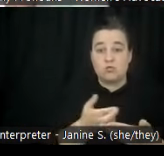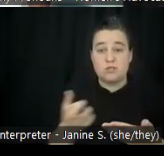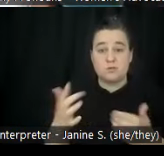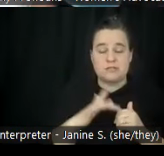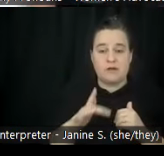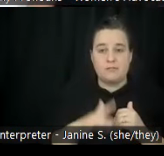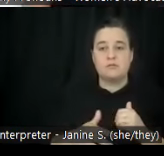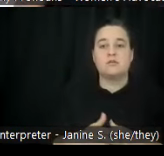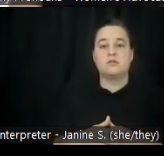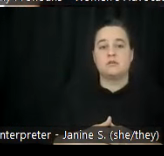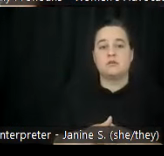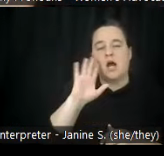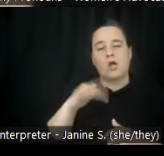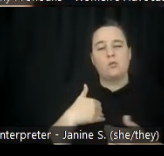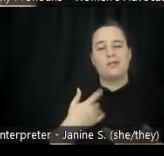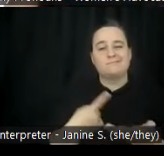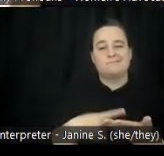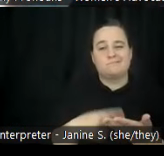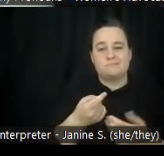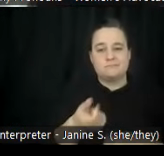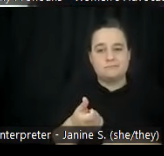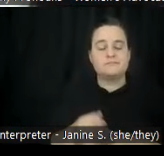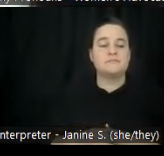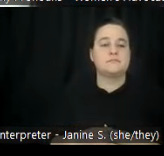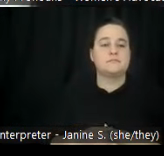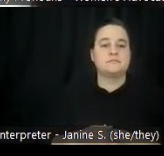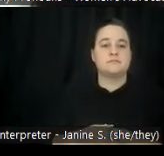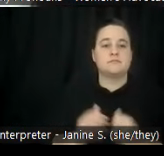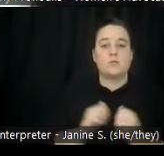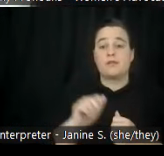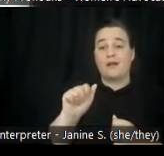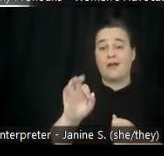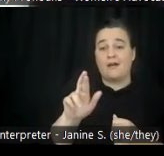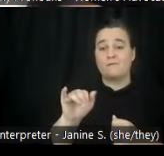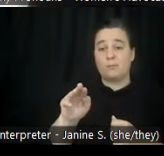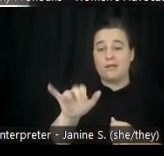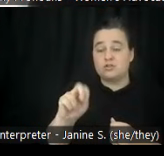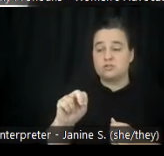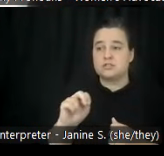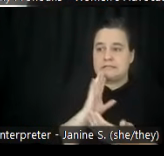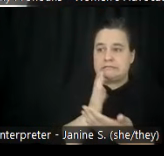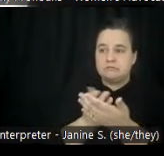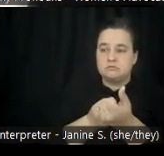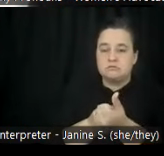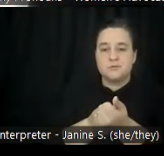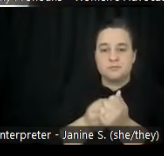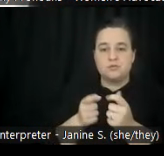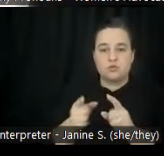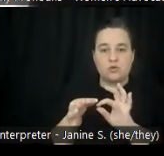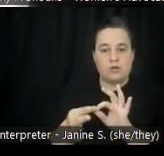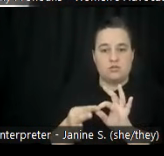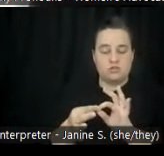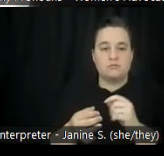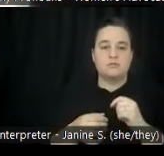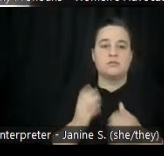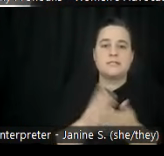I know we touched on it just a little bit, but with affirmations, like affirming your partner in your relationship, and some of you were talking